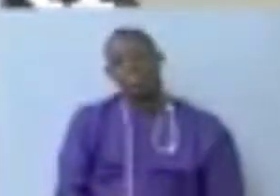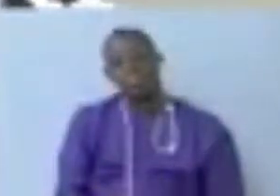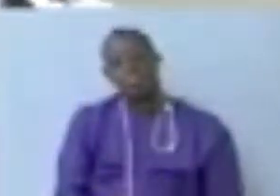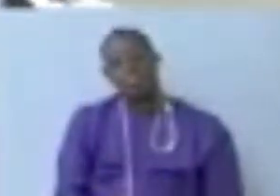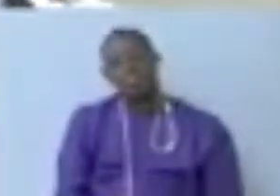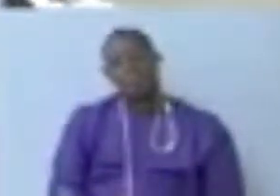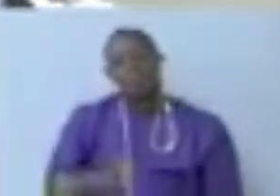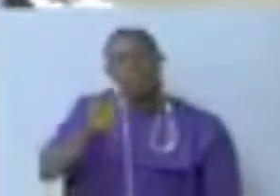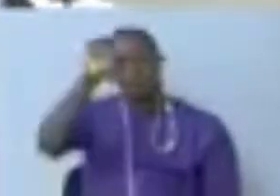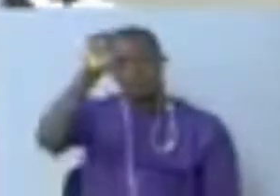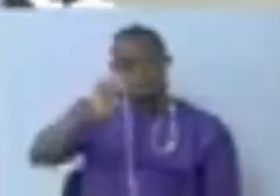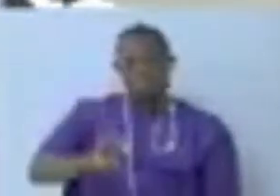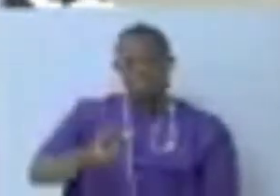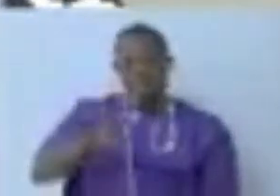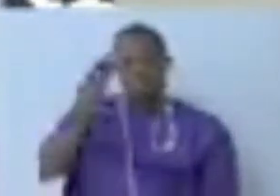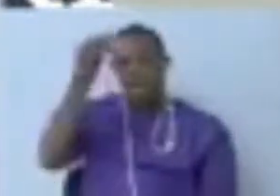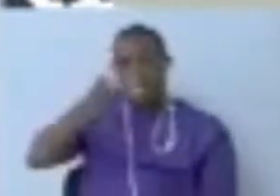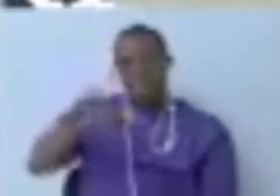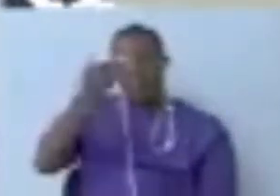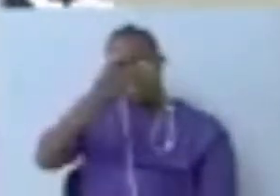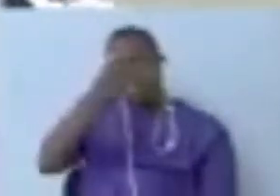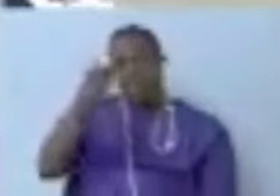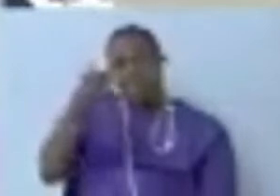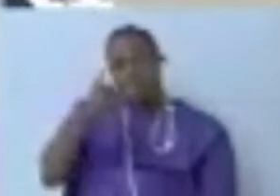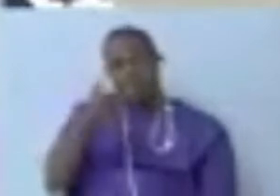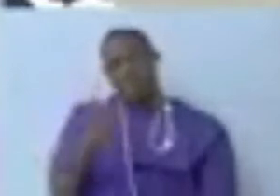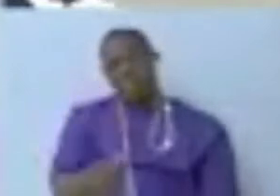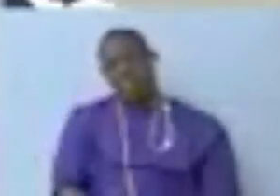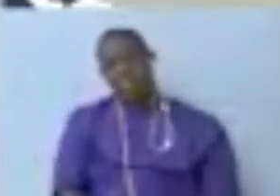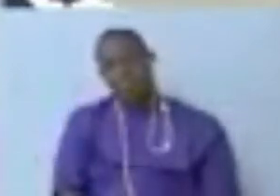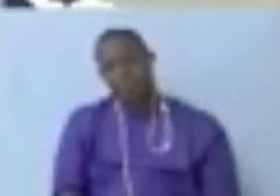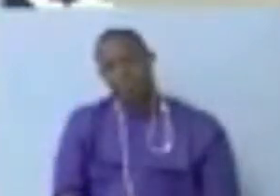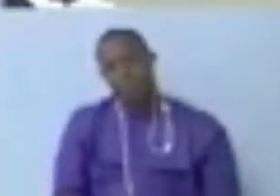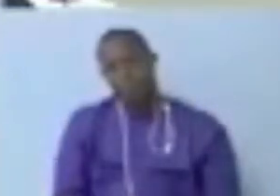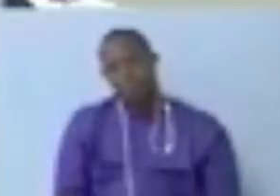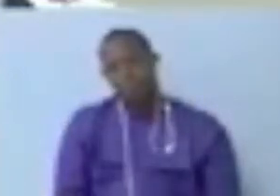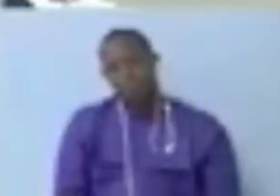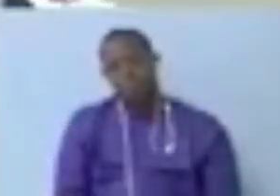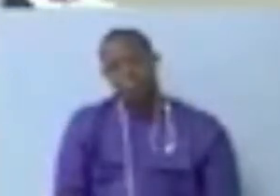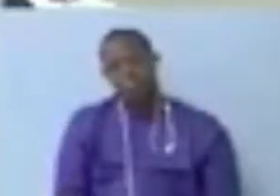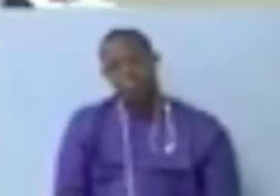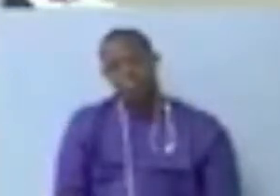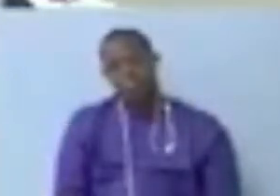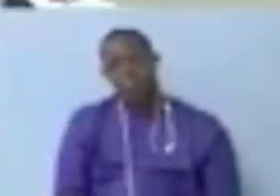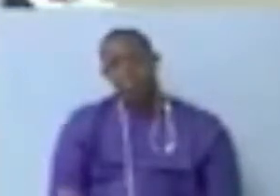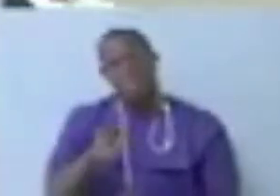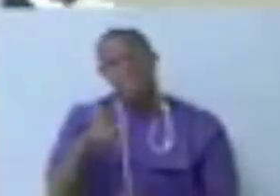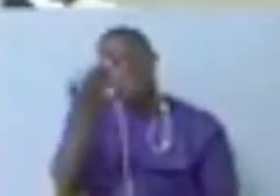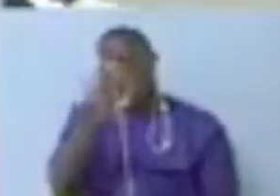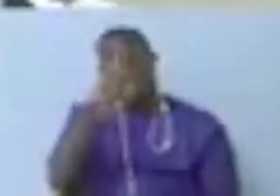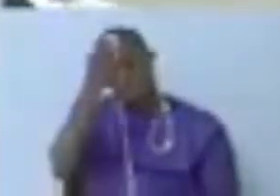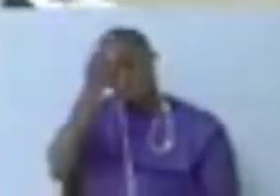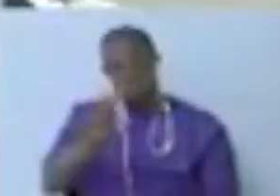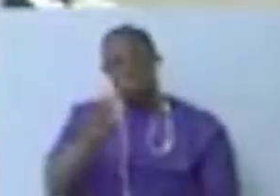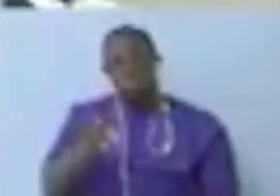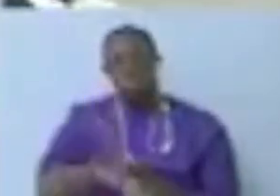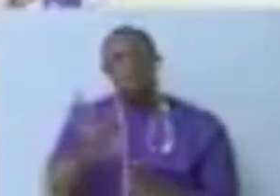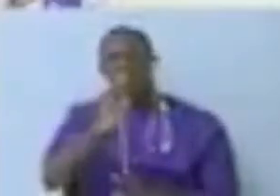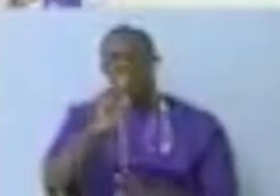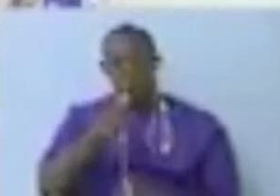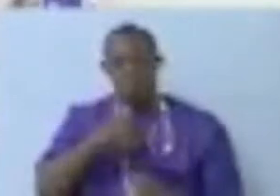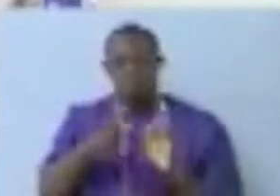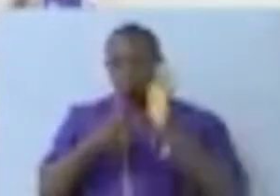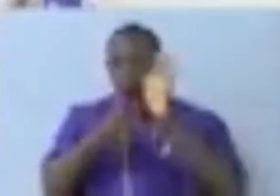by November of 1996. November 1996. That may be true. But I'm showing a